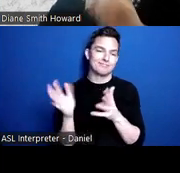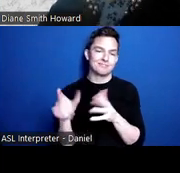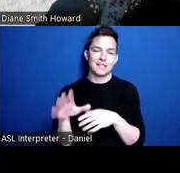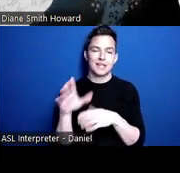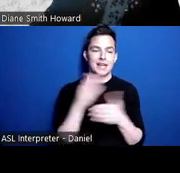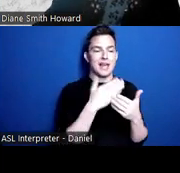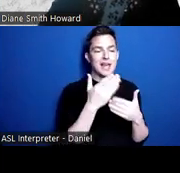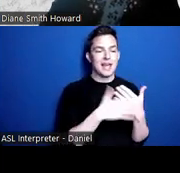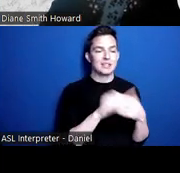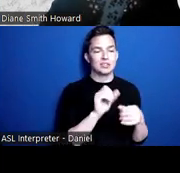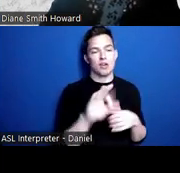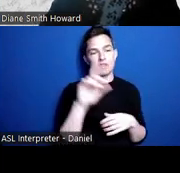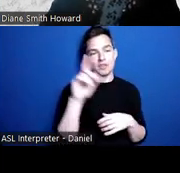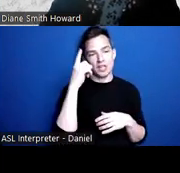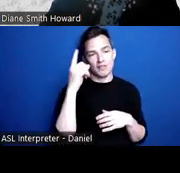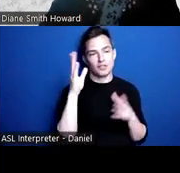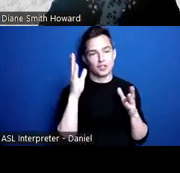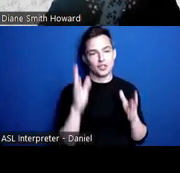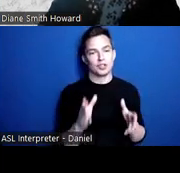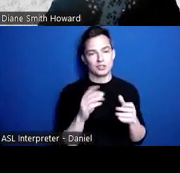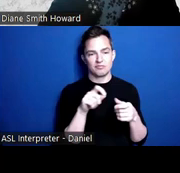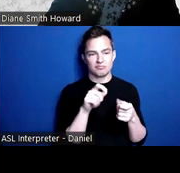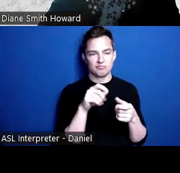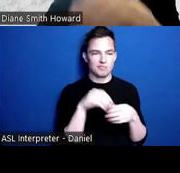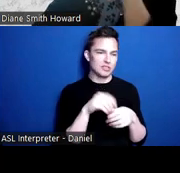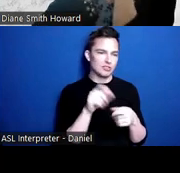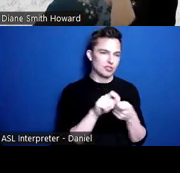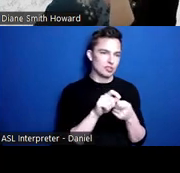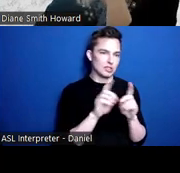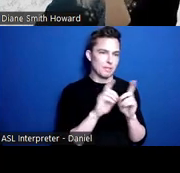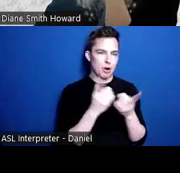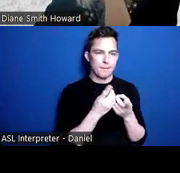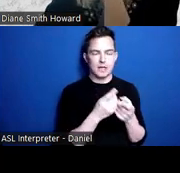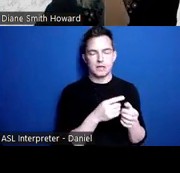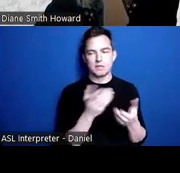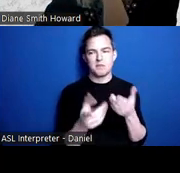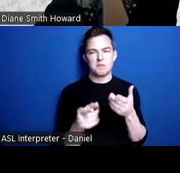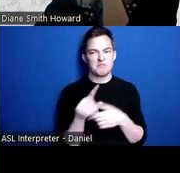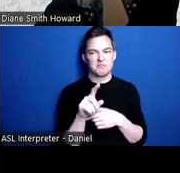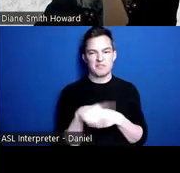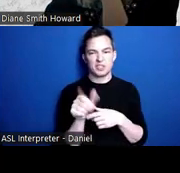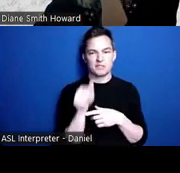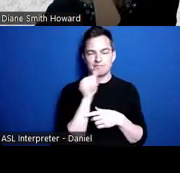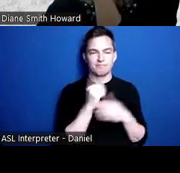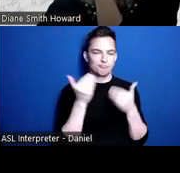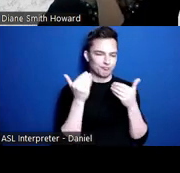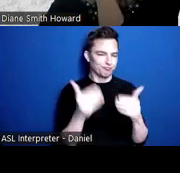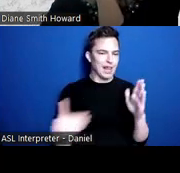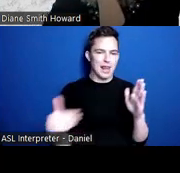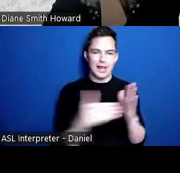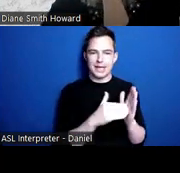on certain departments, then you may just, you know, you may just have to go to litigation at that point.